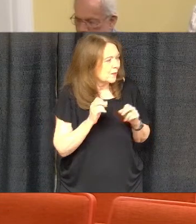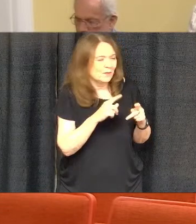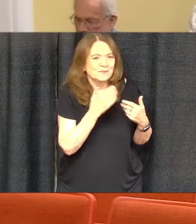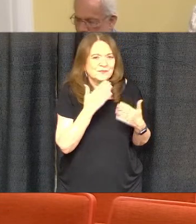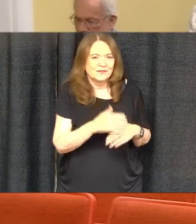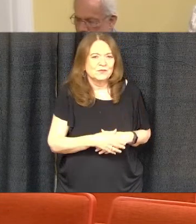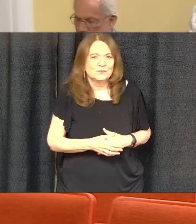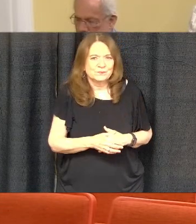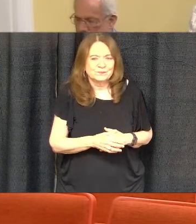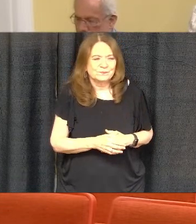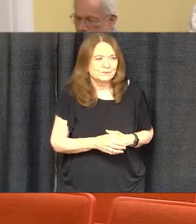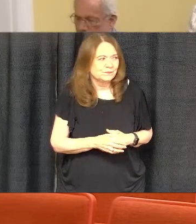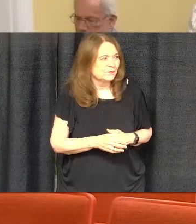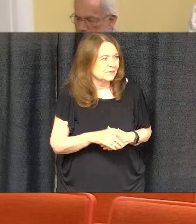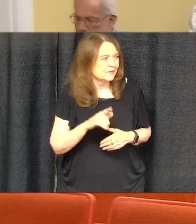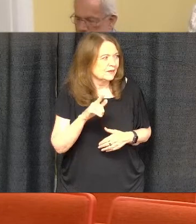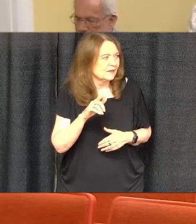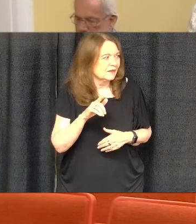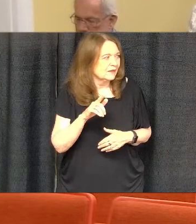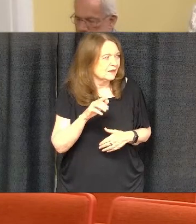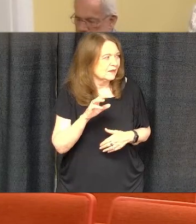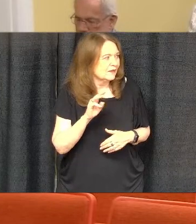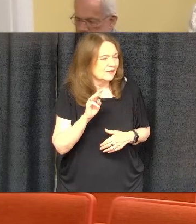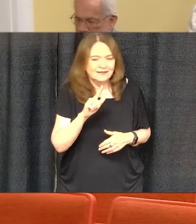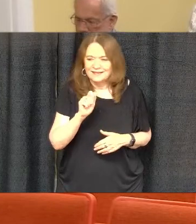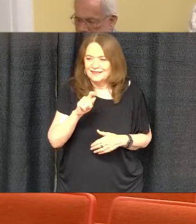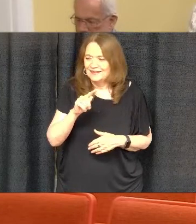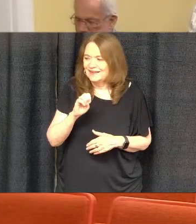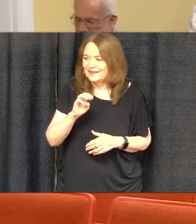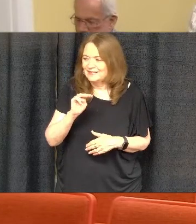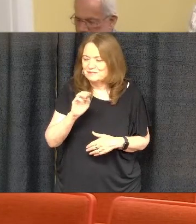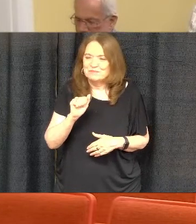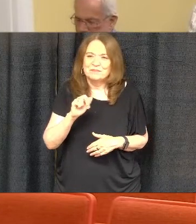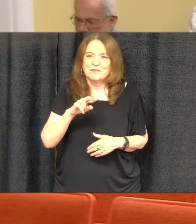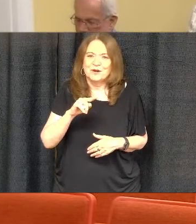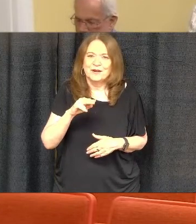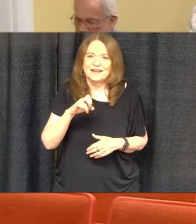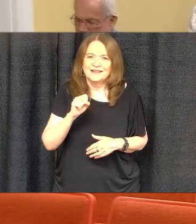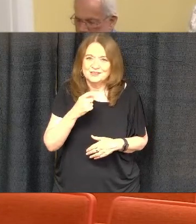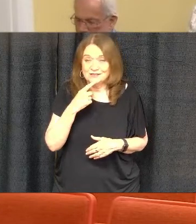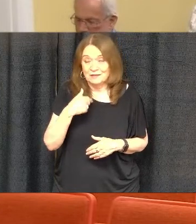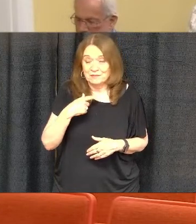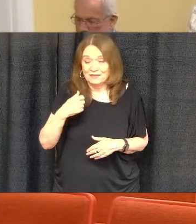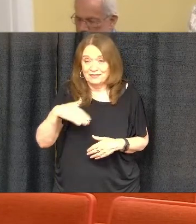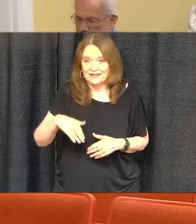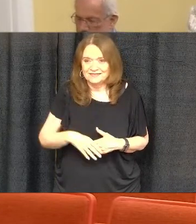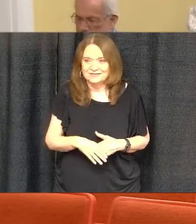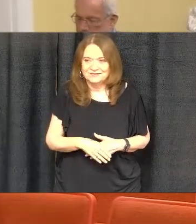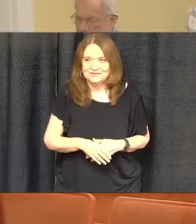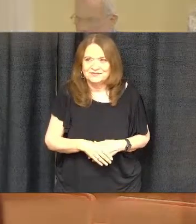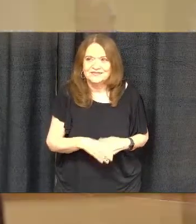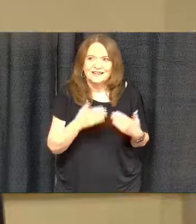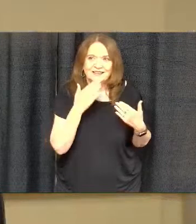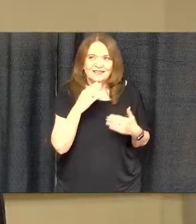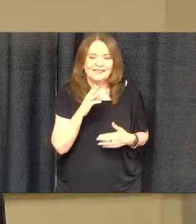you. Lake Marquee. Councilperson McLaughlin. Thank you, Mayor. Mr. Tyndall, a